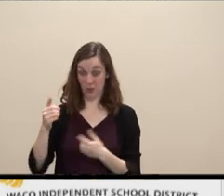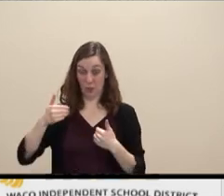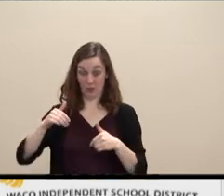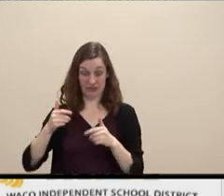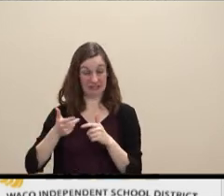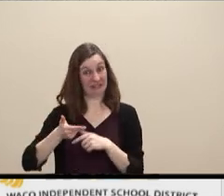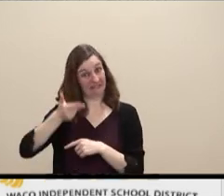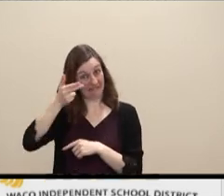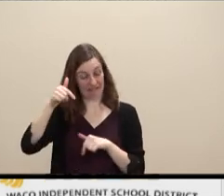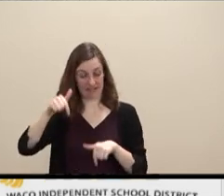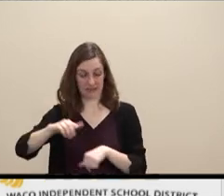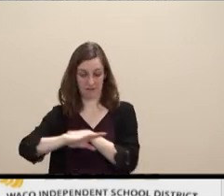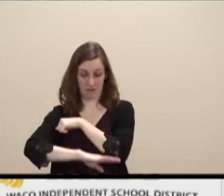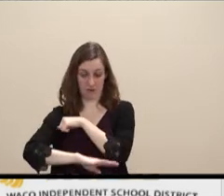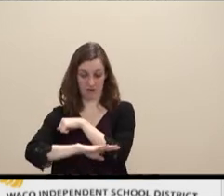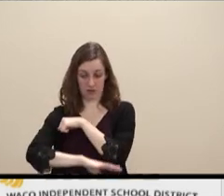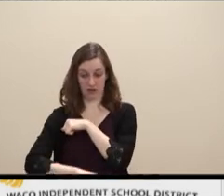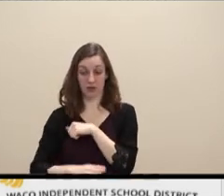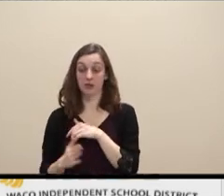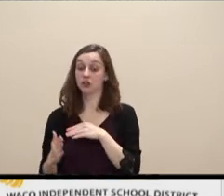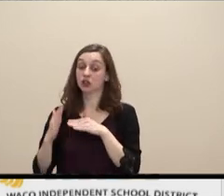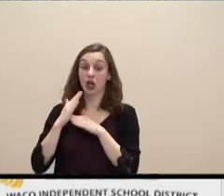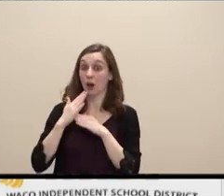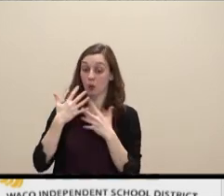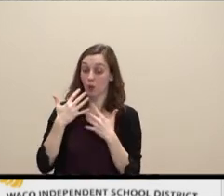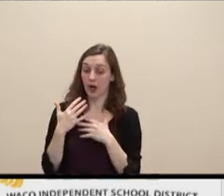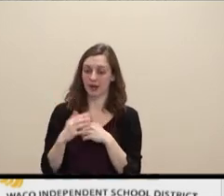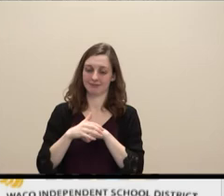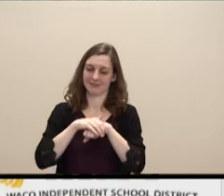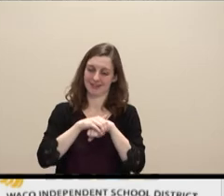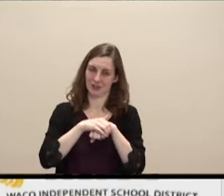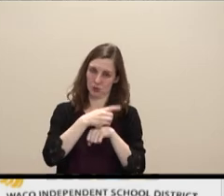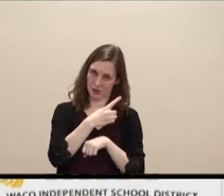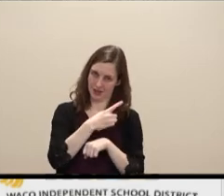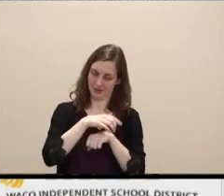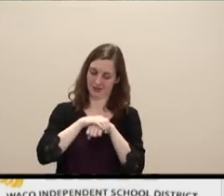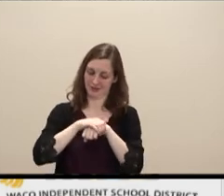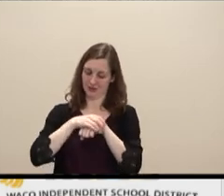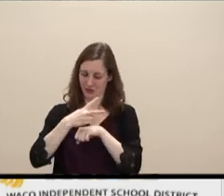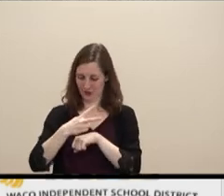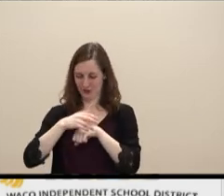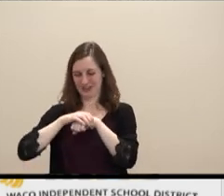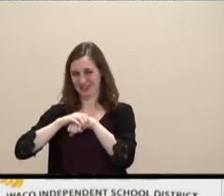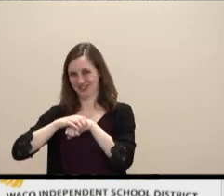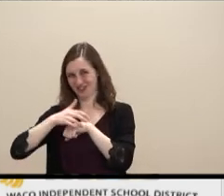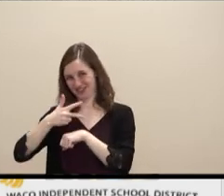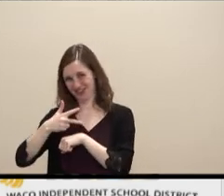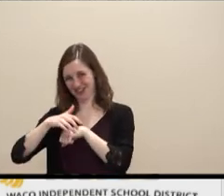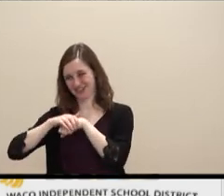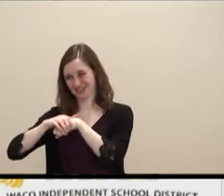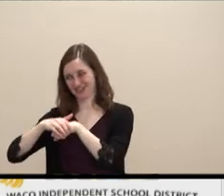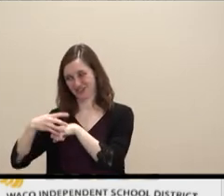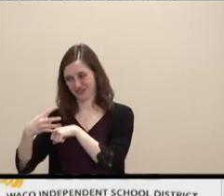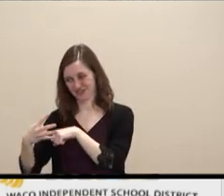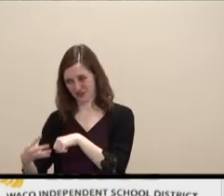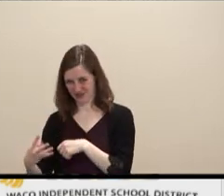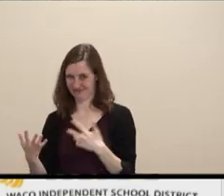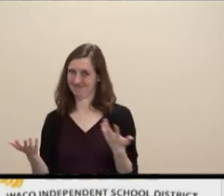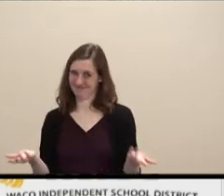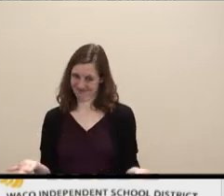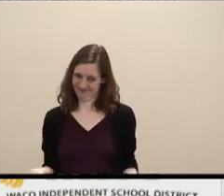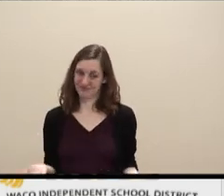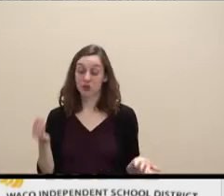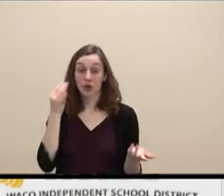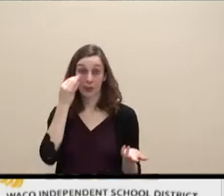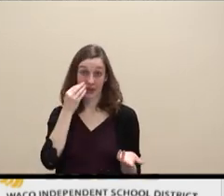both high schools consistently, was the fall of English 1, English 2, 3, and 4. So I want you to keep that in mind when we get to